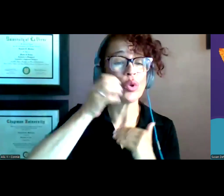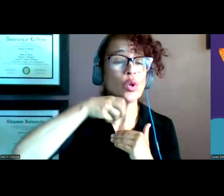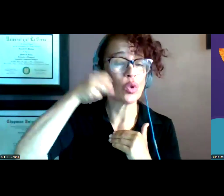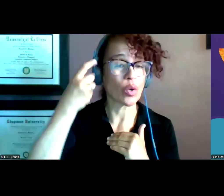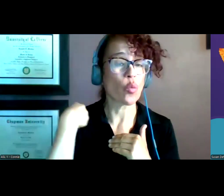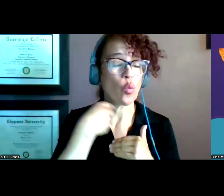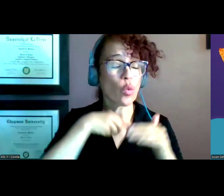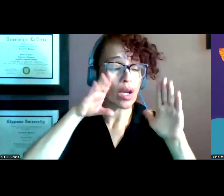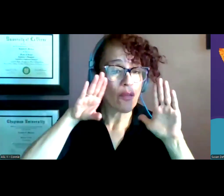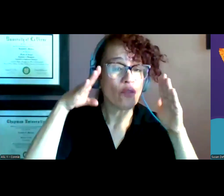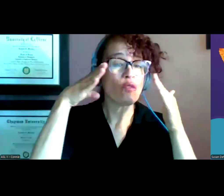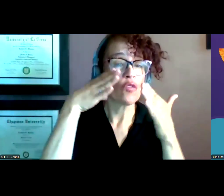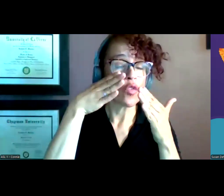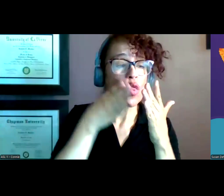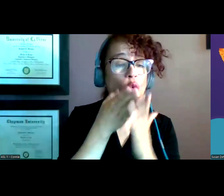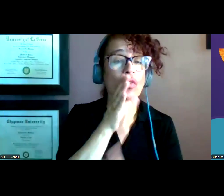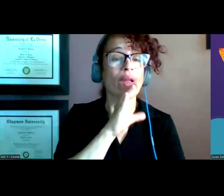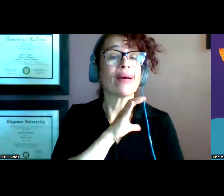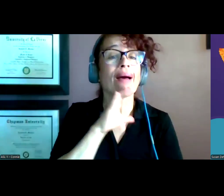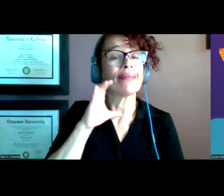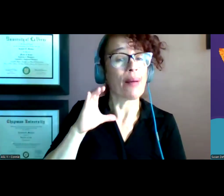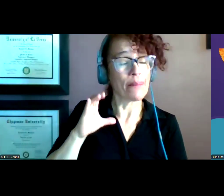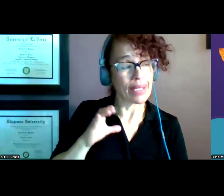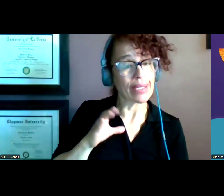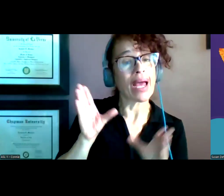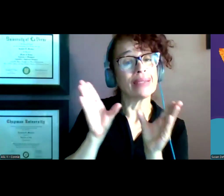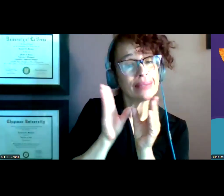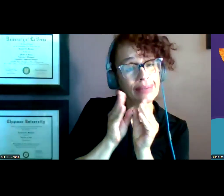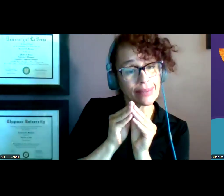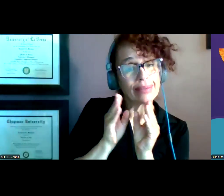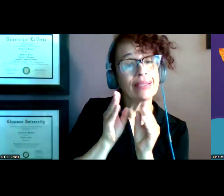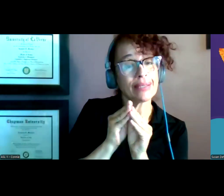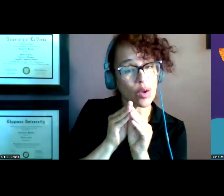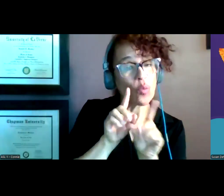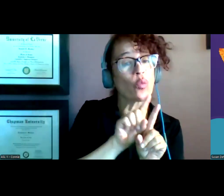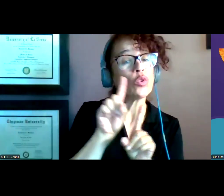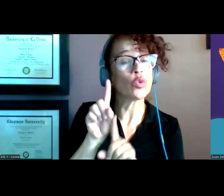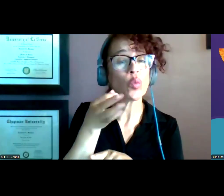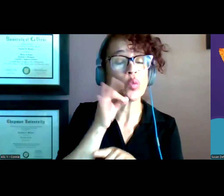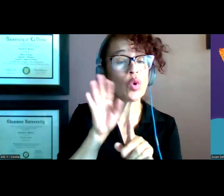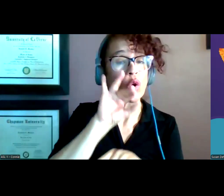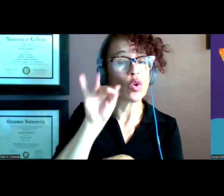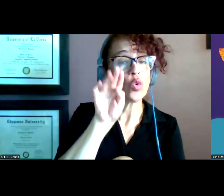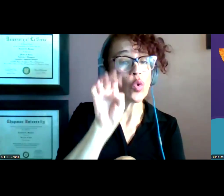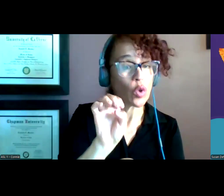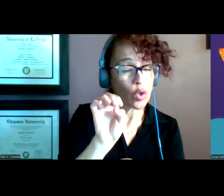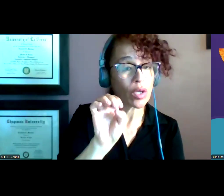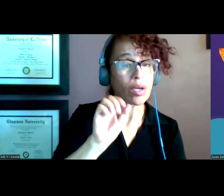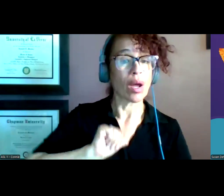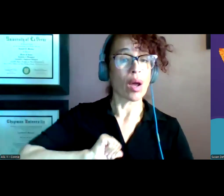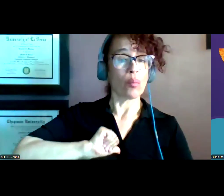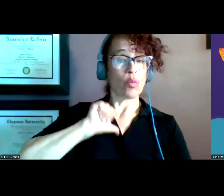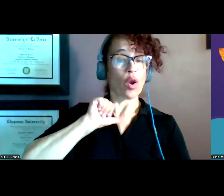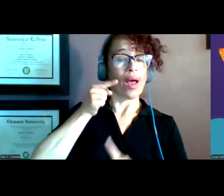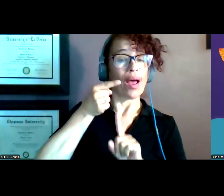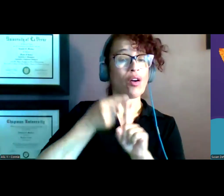where we focus through that committee. And they have a meeting upcoming as well. June is Pride Month,